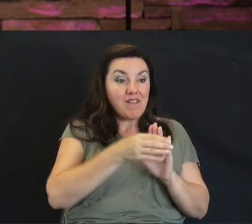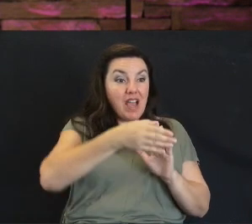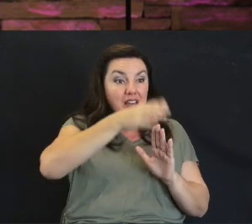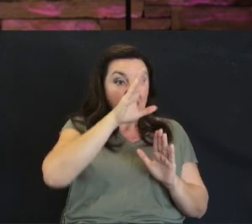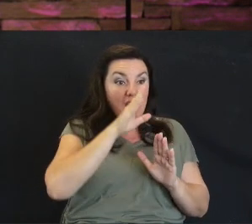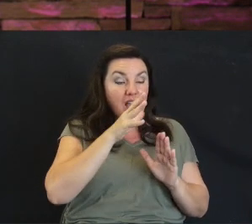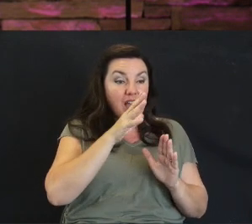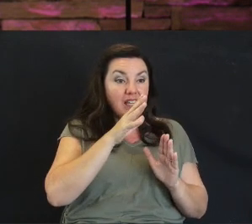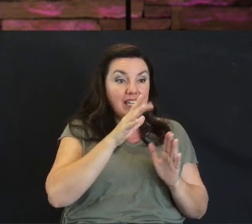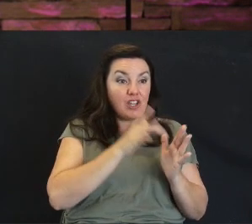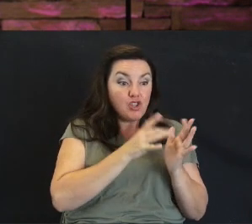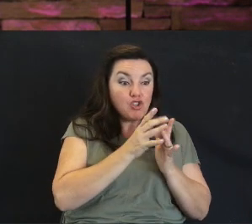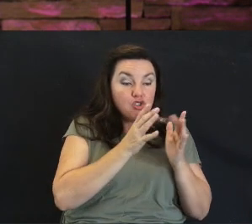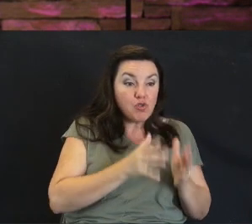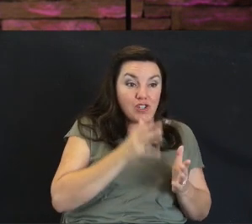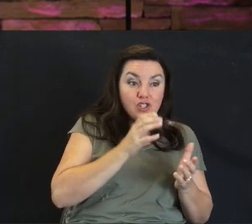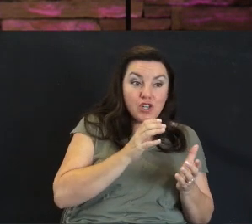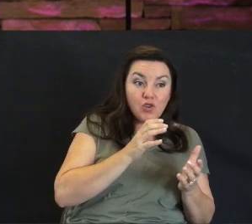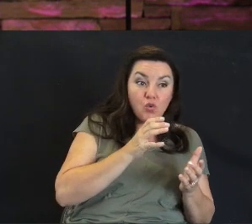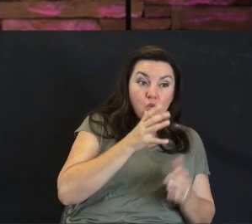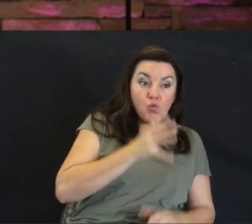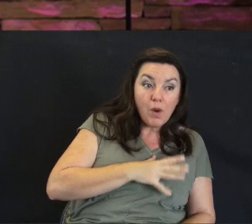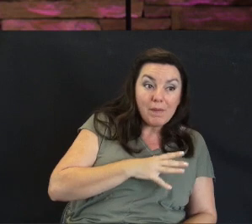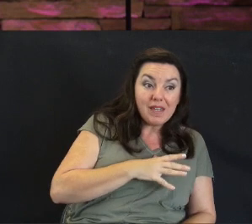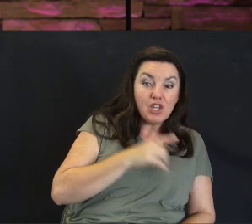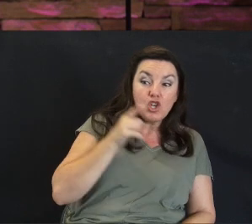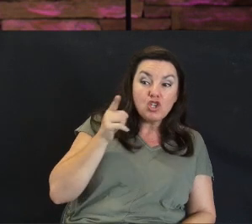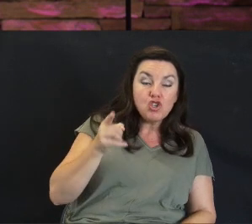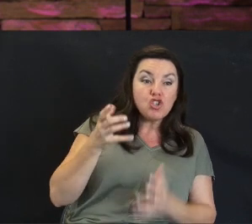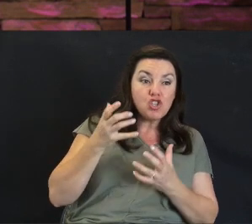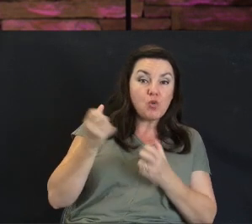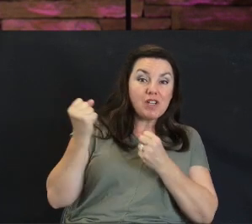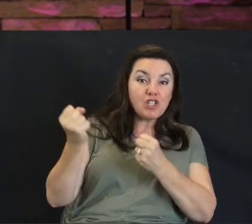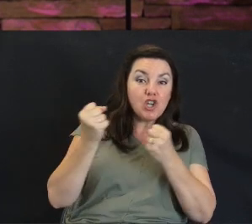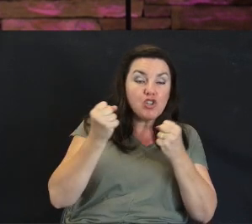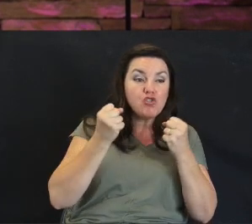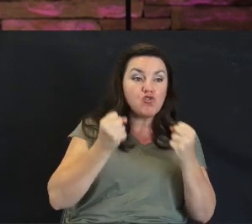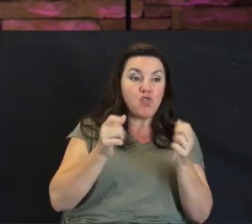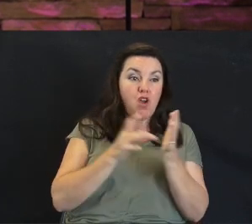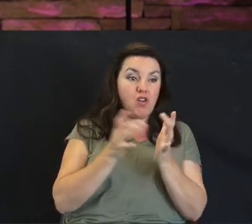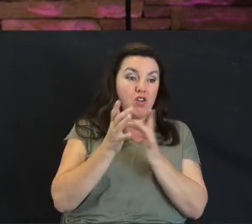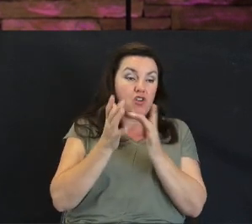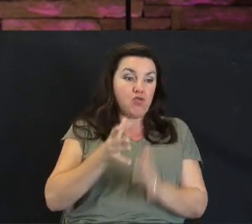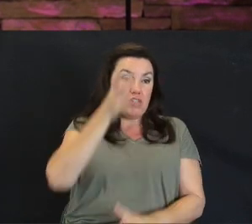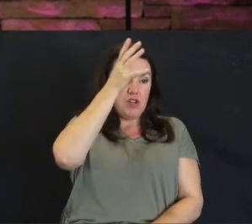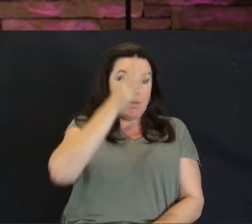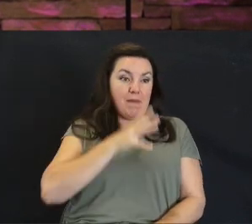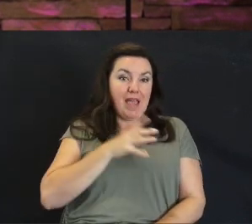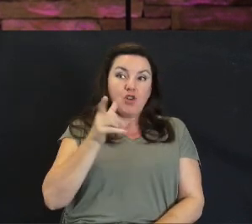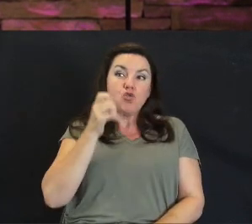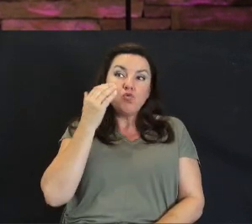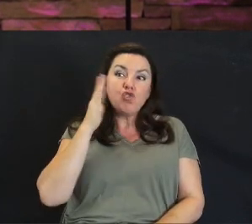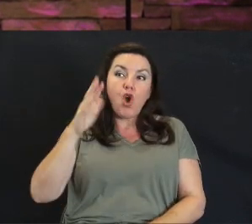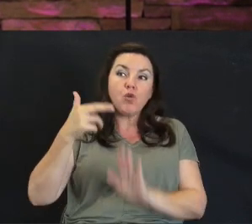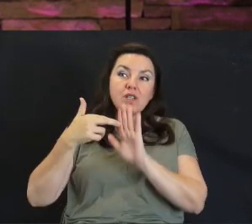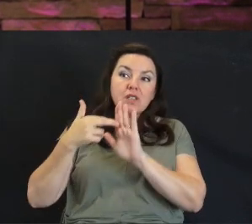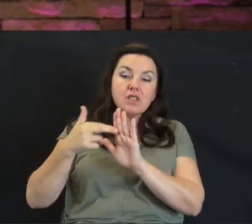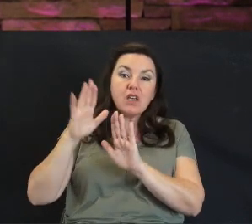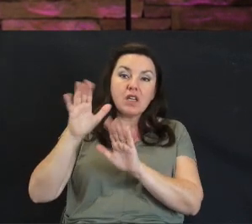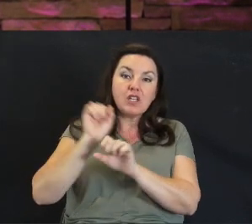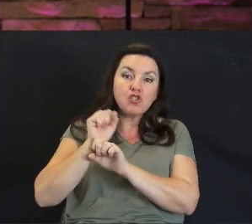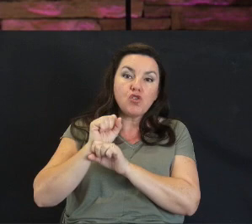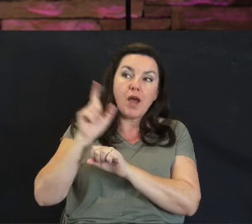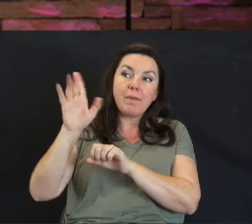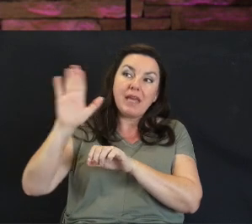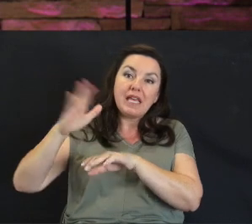What she's looking for Is a strong Christian man Who's grounded in scripture Knows where he's going And knows what his role And his calling is